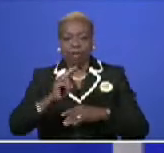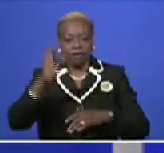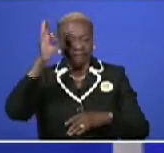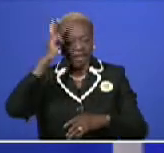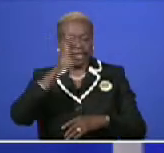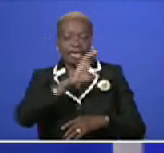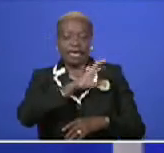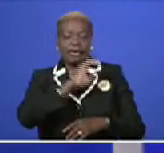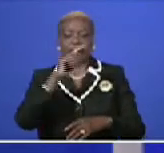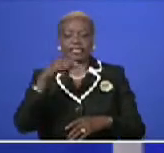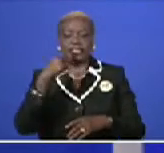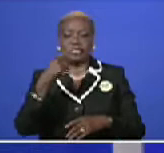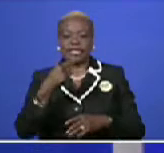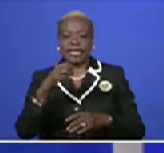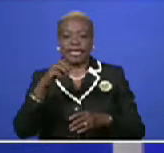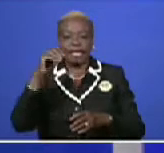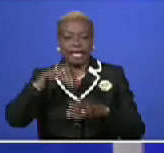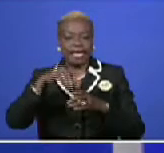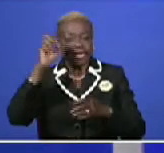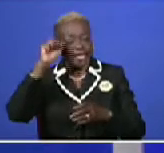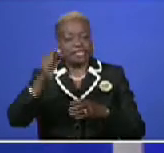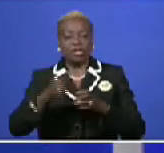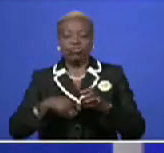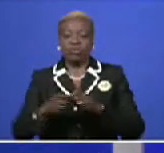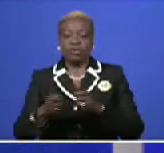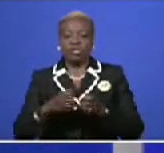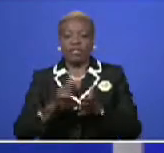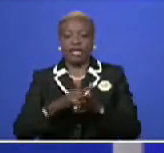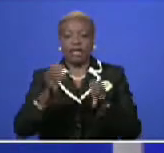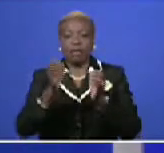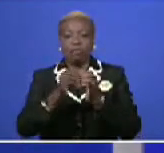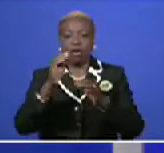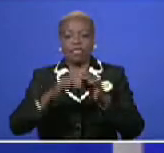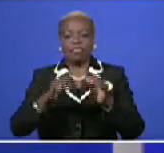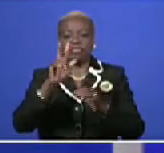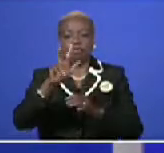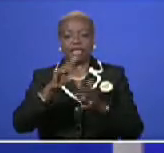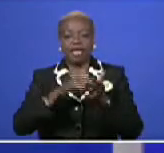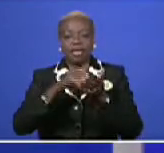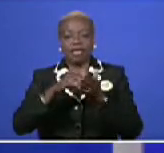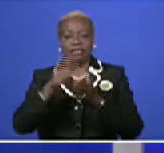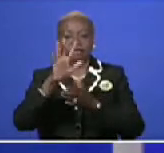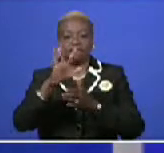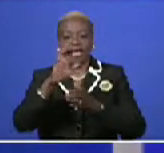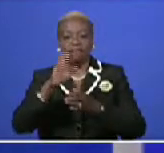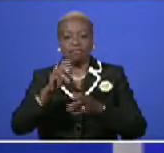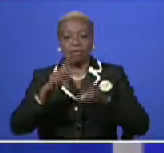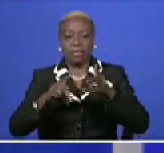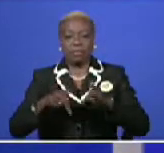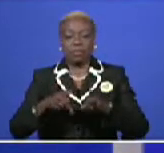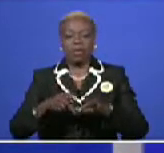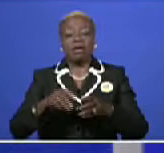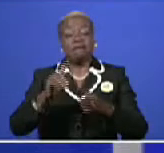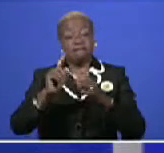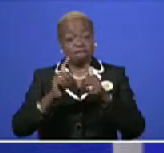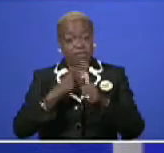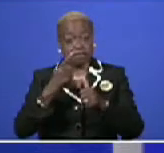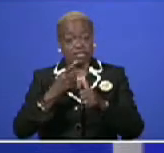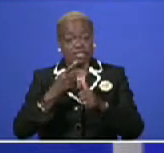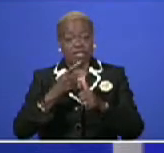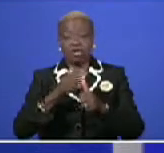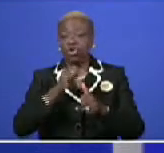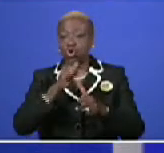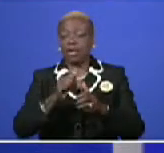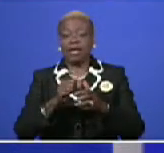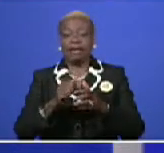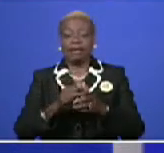his contribution to debate yesterday that more than 3,500 people were initially reported missing or unaccounted for